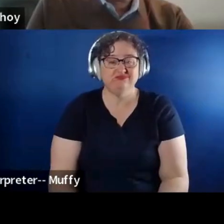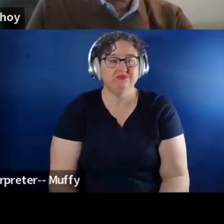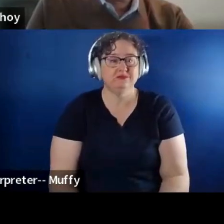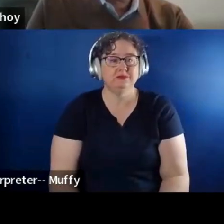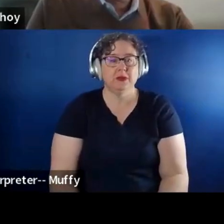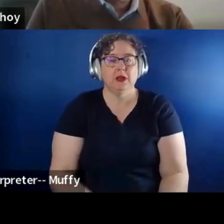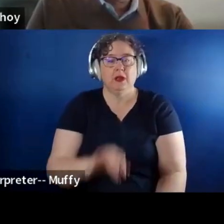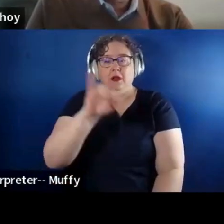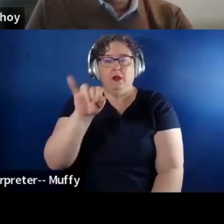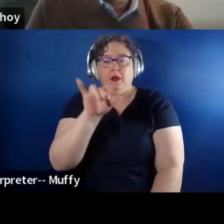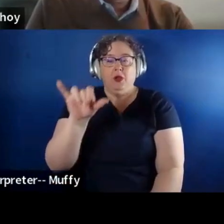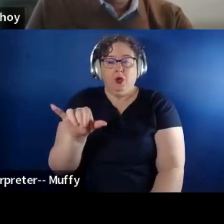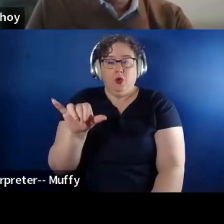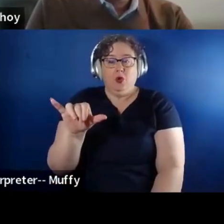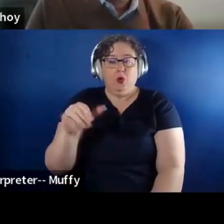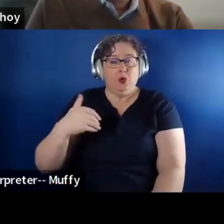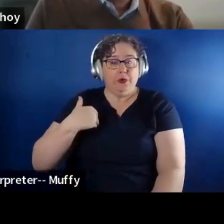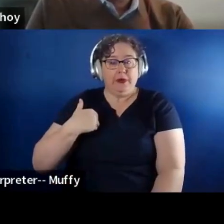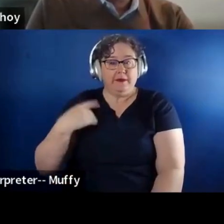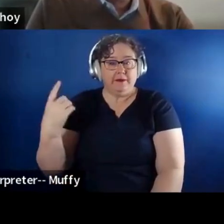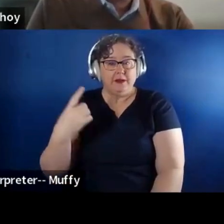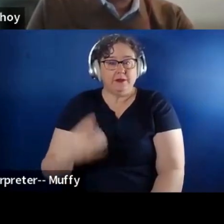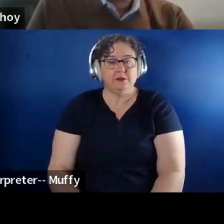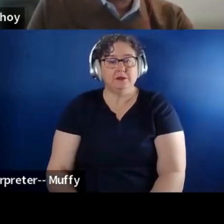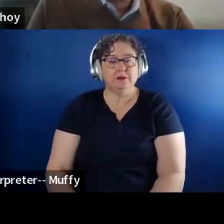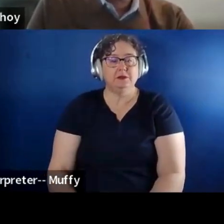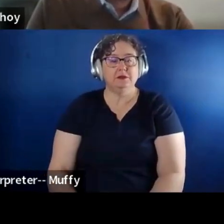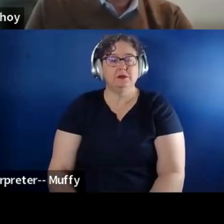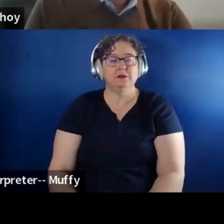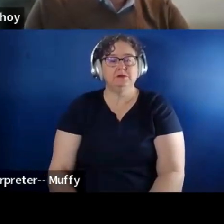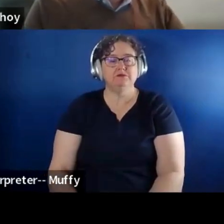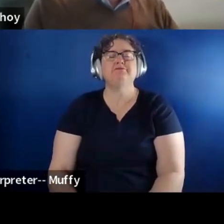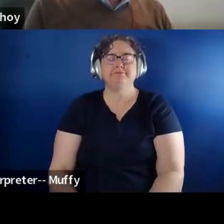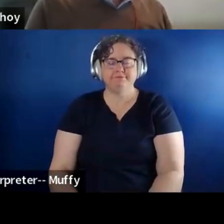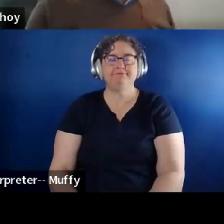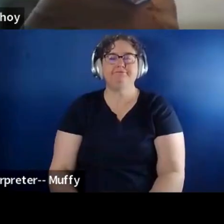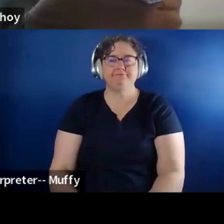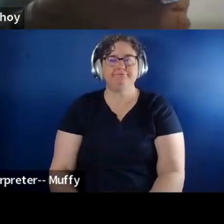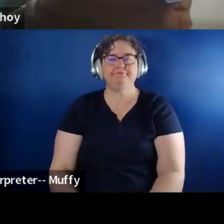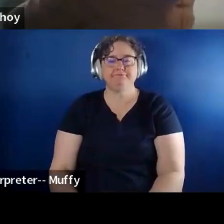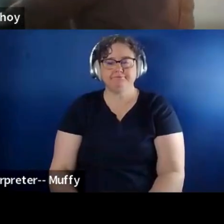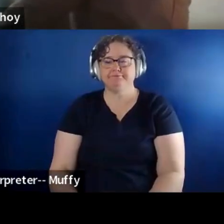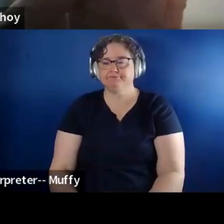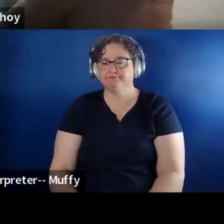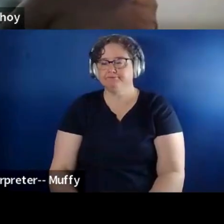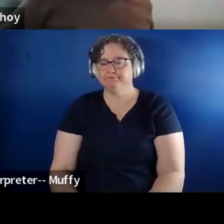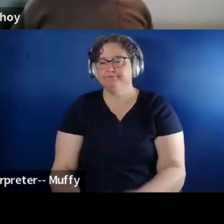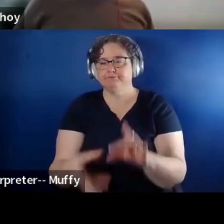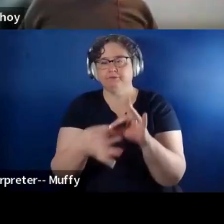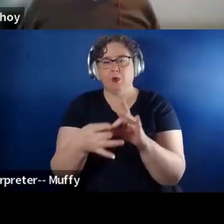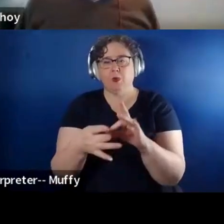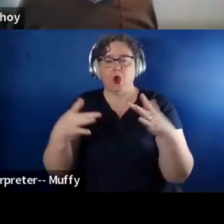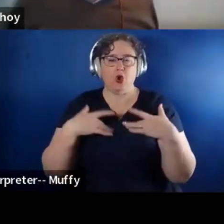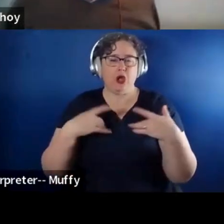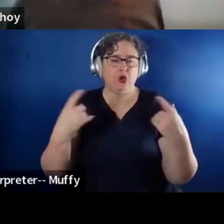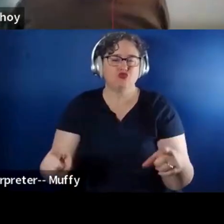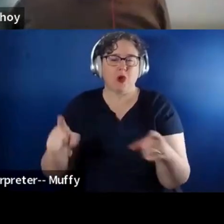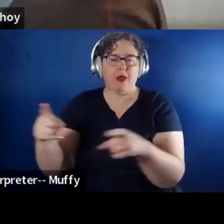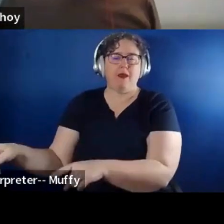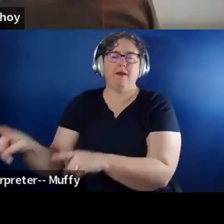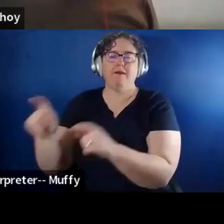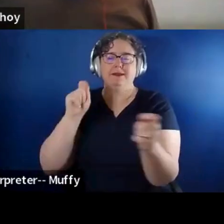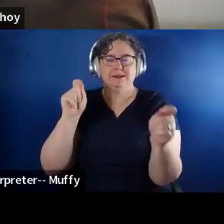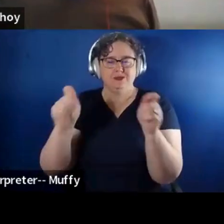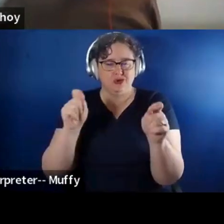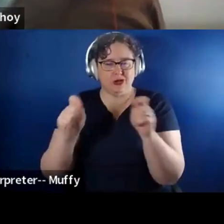Joy, did you have something to add Yeah, before we I, move I on to just our last question? with regarding trends and changes, I think,